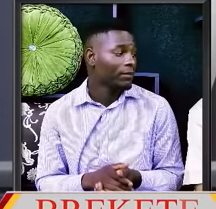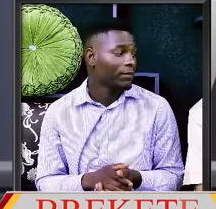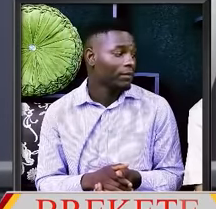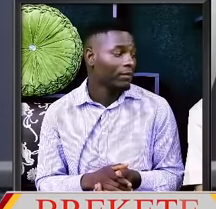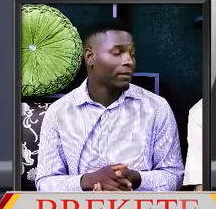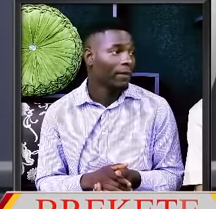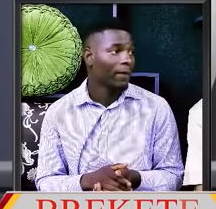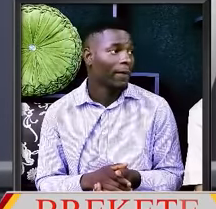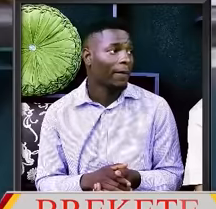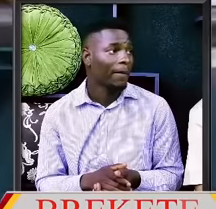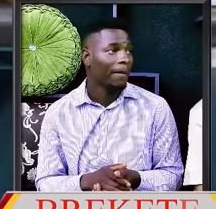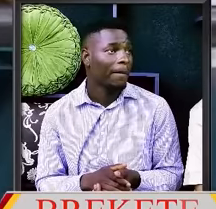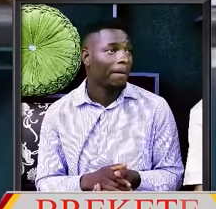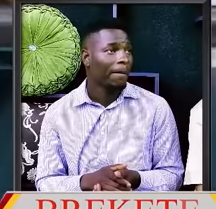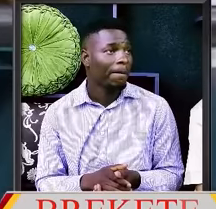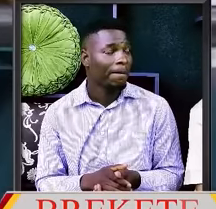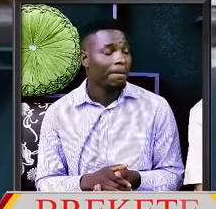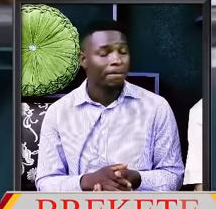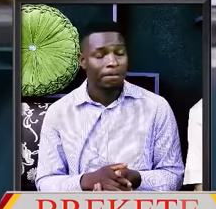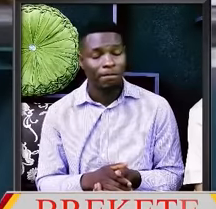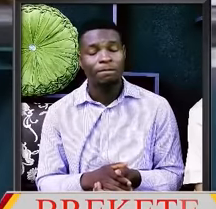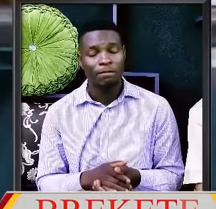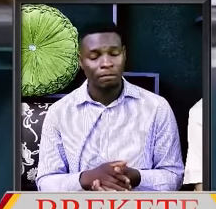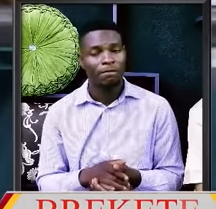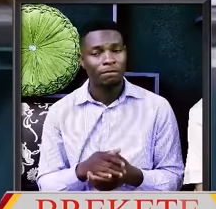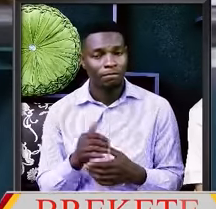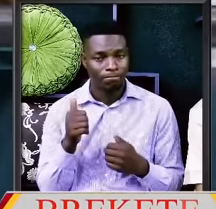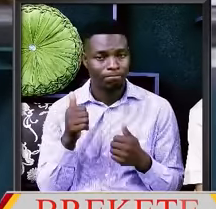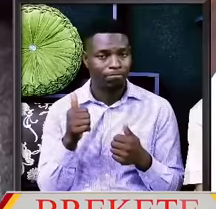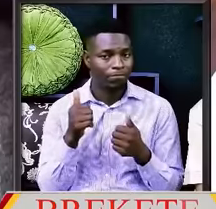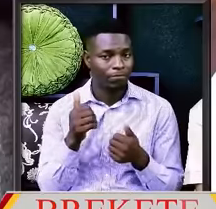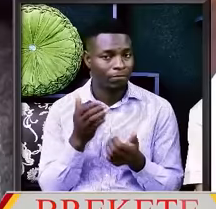Hi. Oh, yeah, day ahead. Oh, yeah, day ahead.